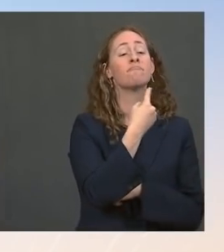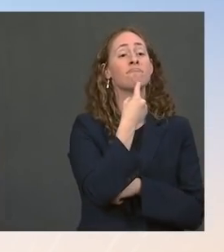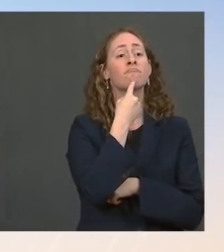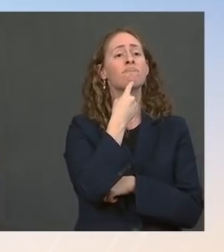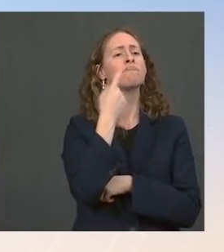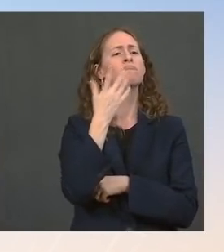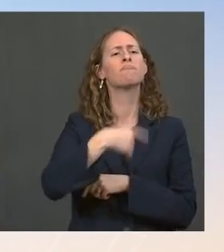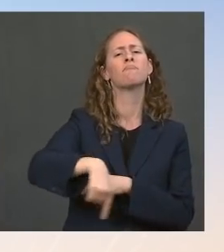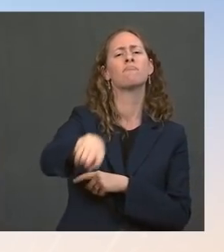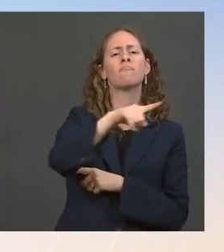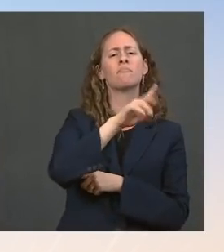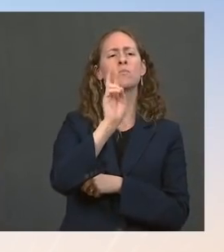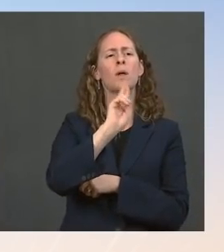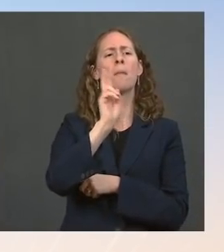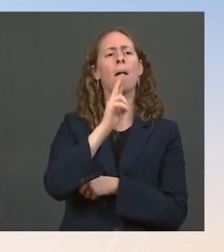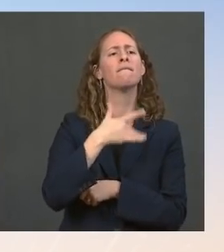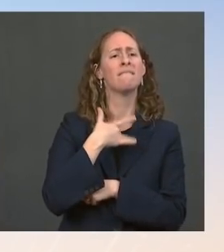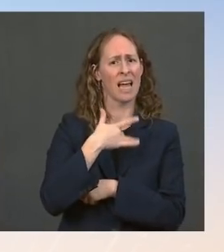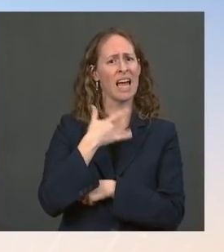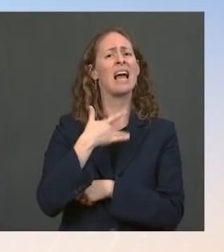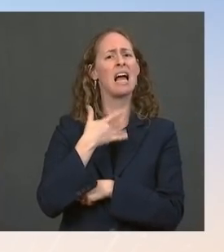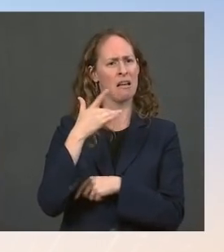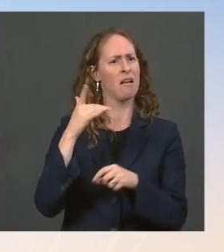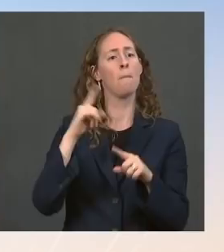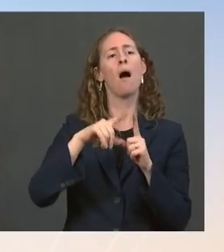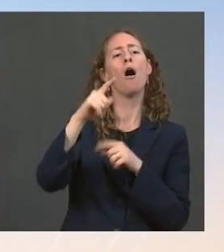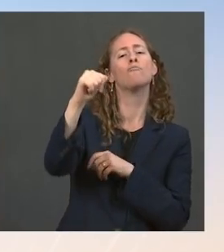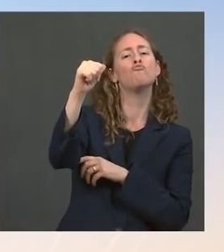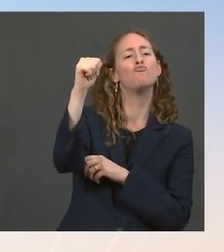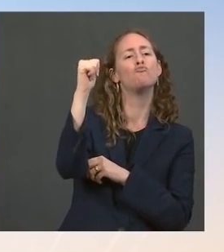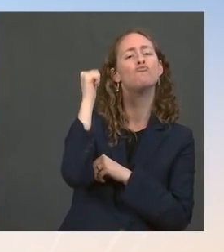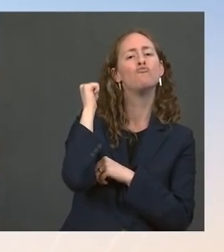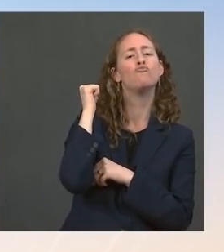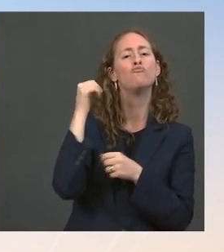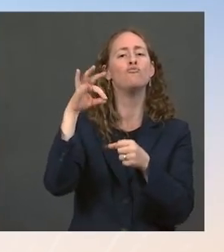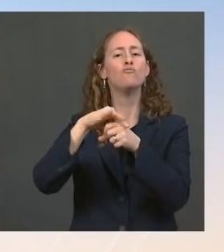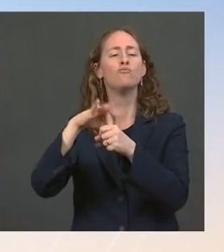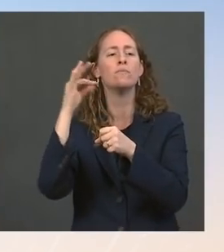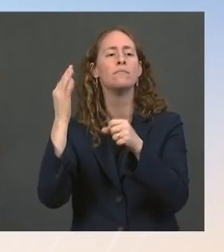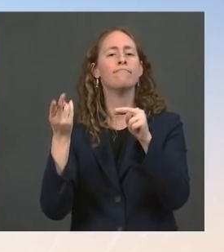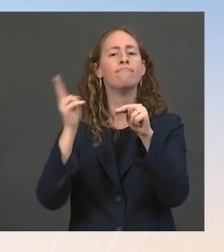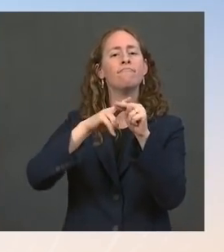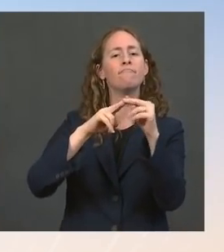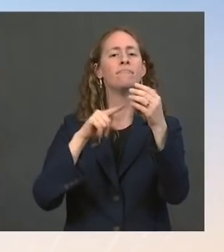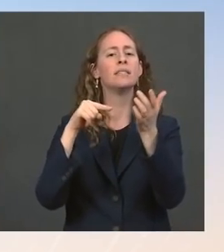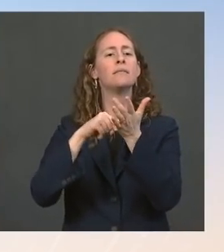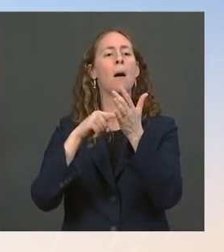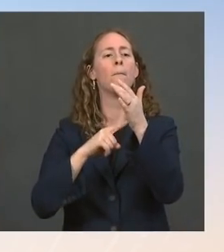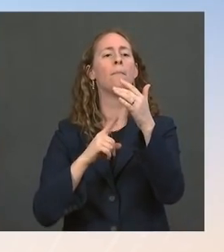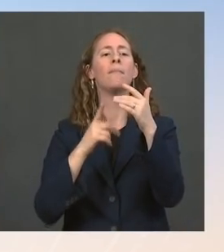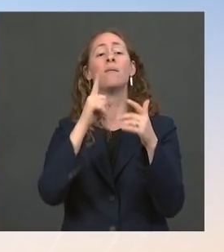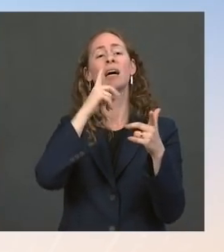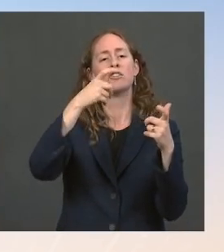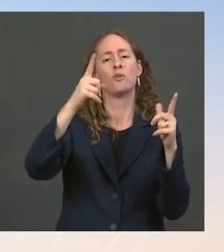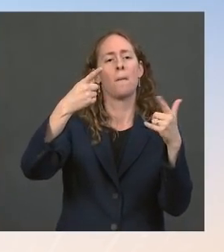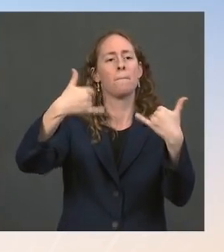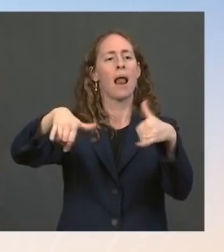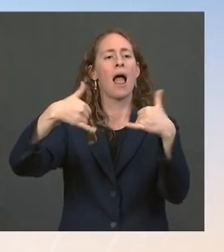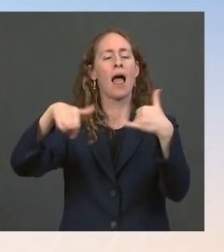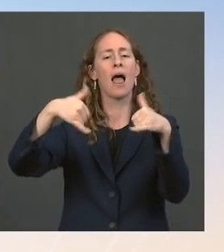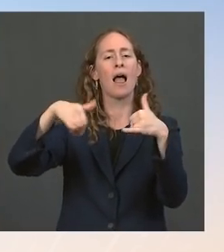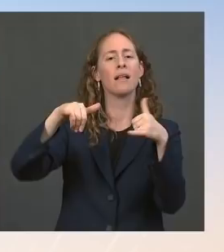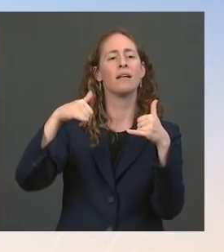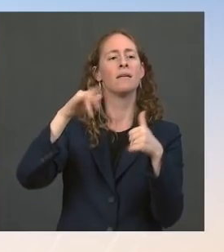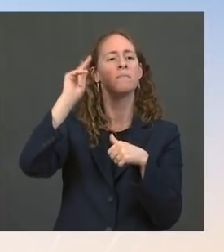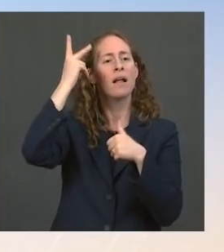way, but they are refusing to vote to increase the debt limit. So what are we doing here exactly? They are playing with the faith and credit of